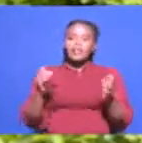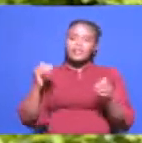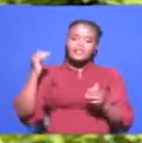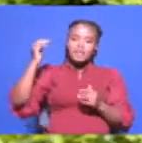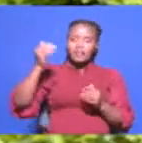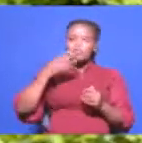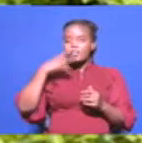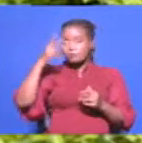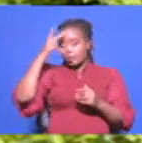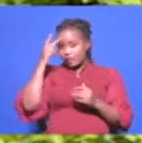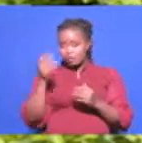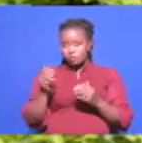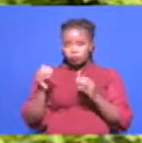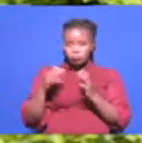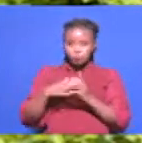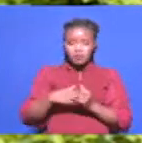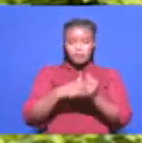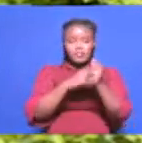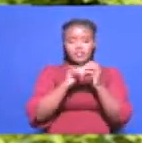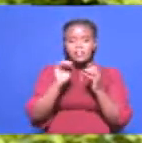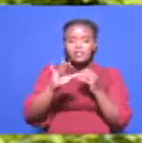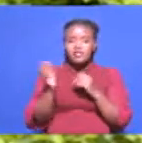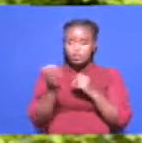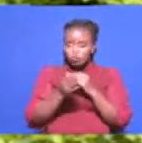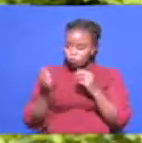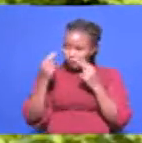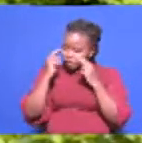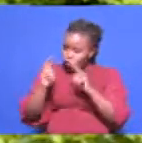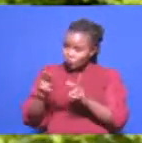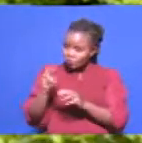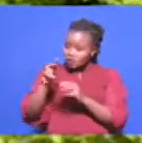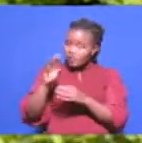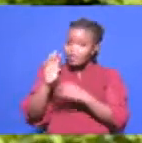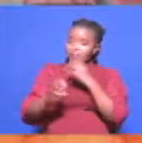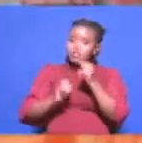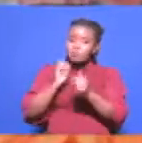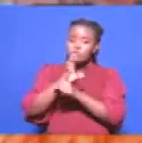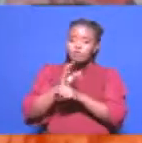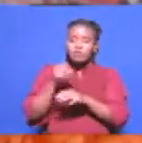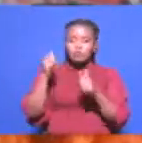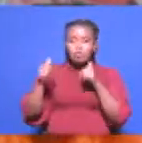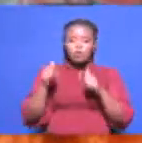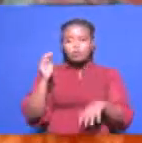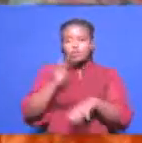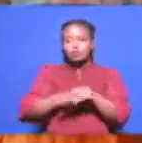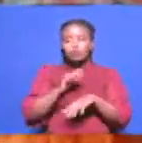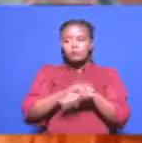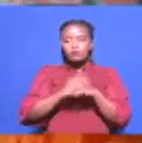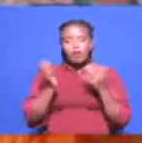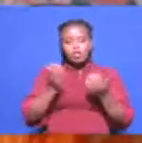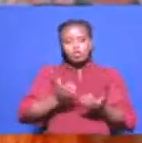movie because it's very much a movie for children as it is for adults.